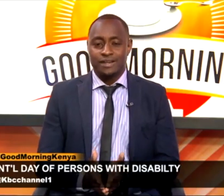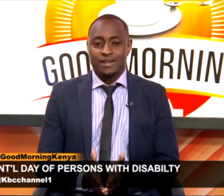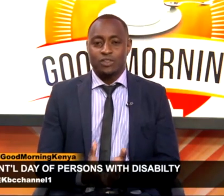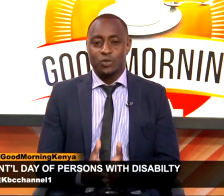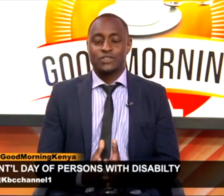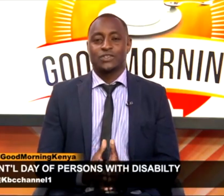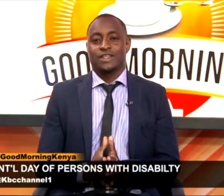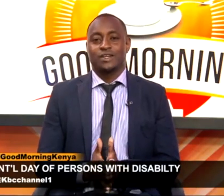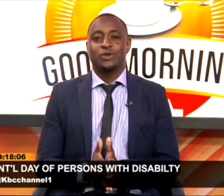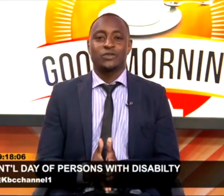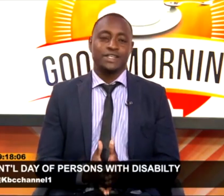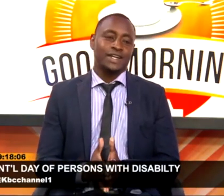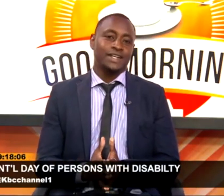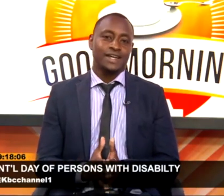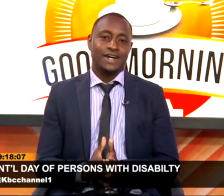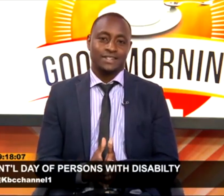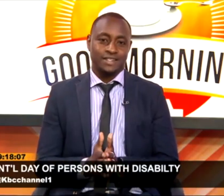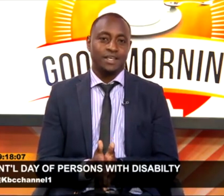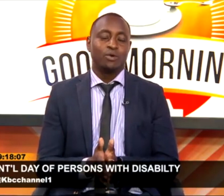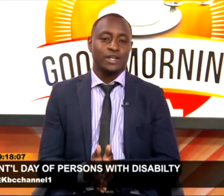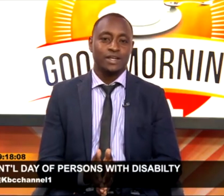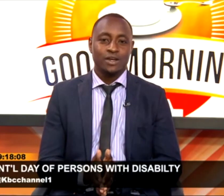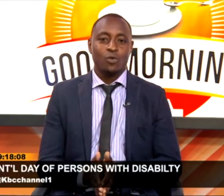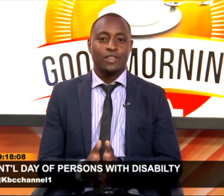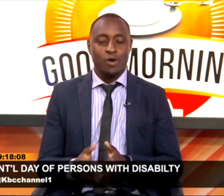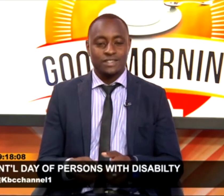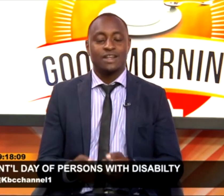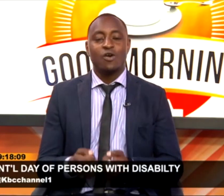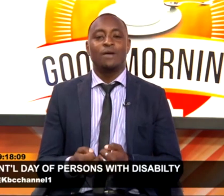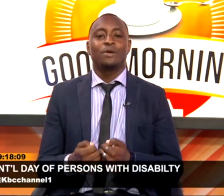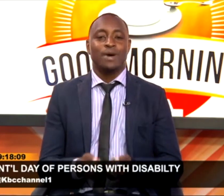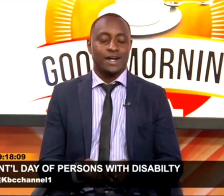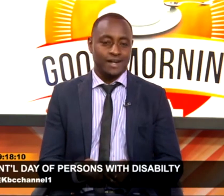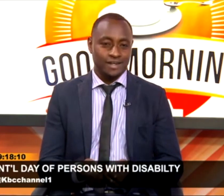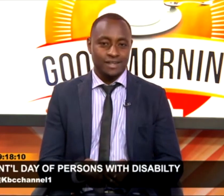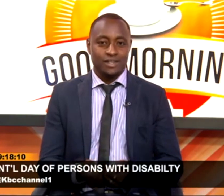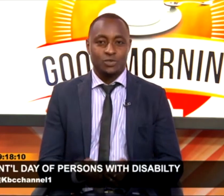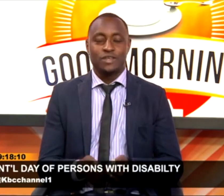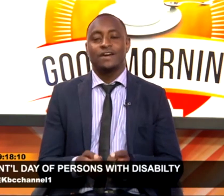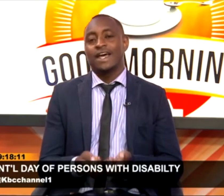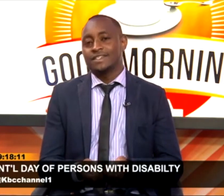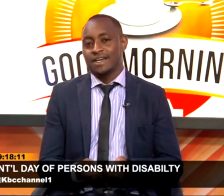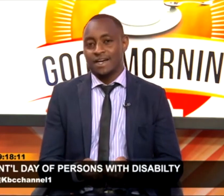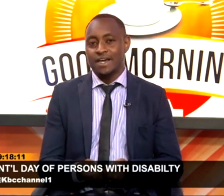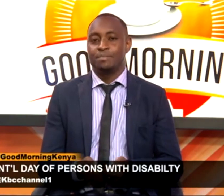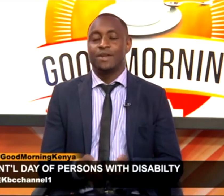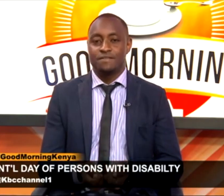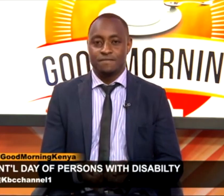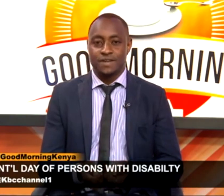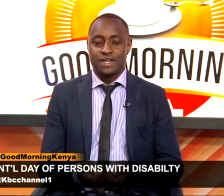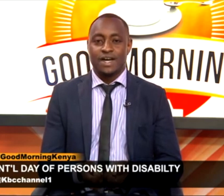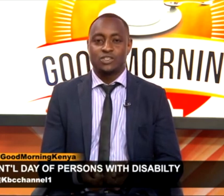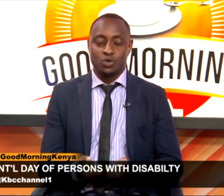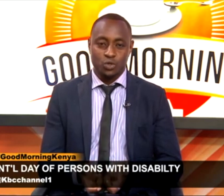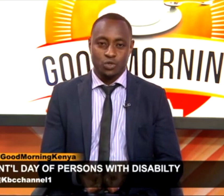way, those that we considered as disabled were the ones now coming back to give an answer, a